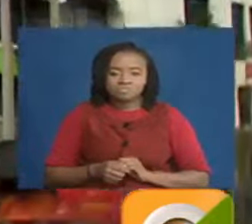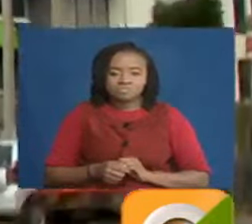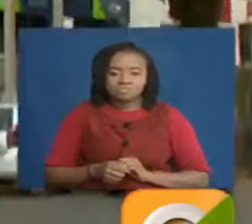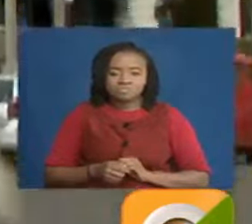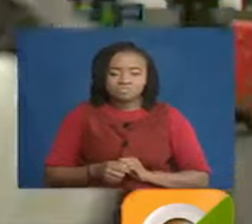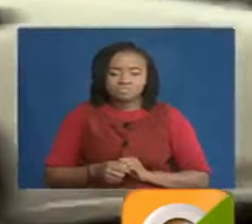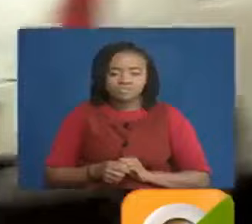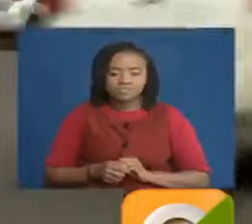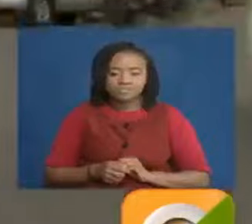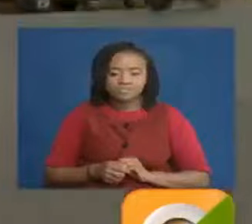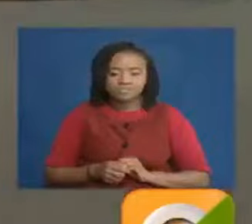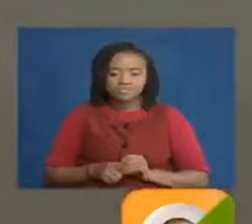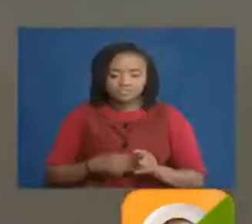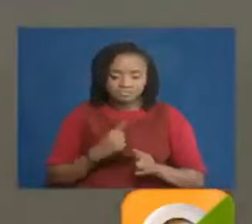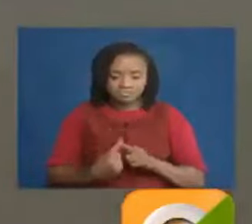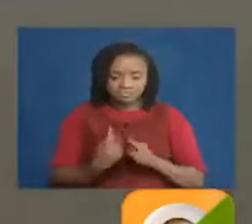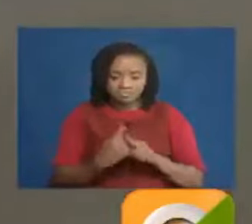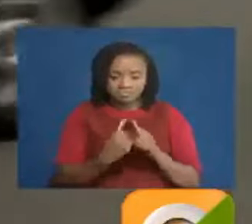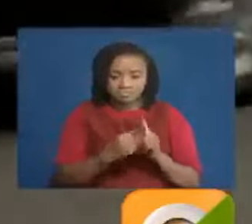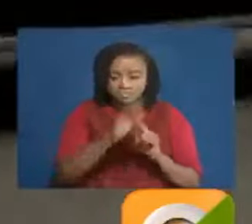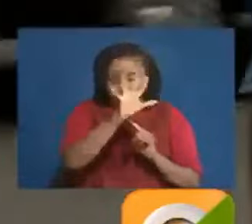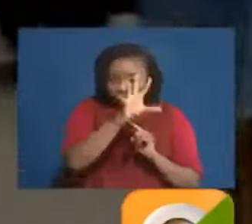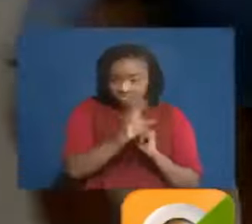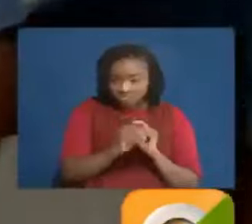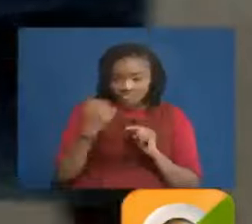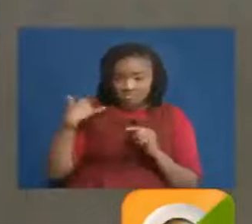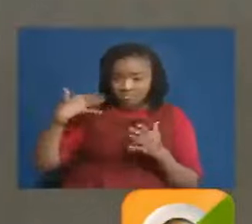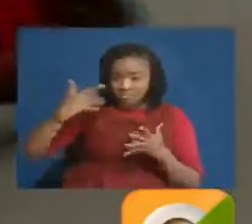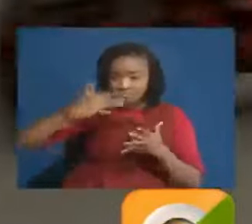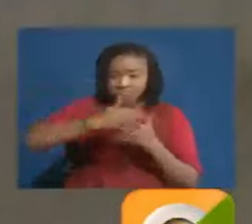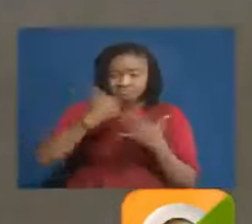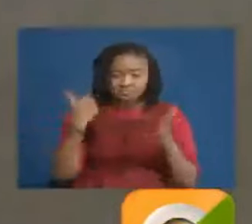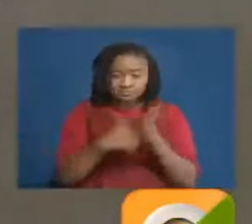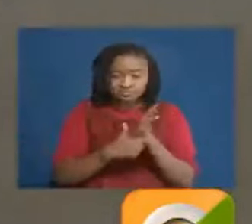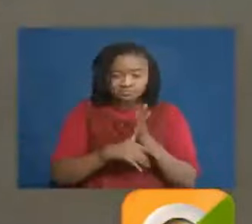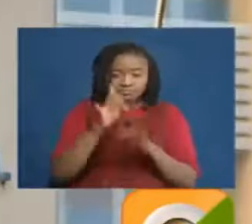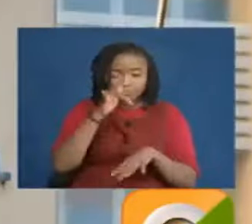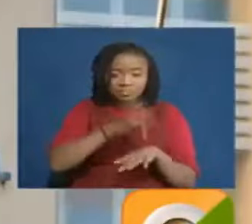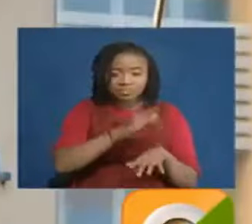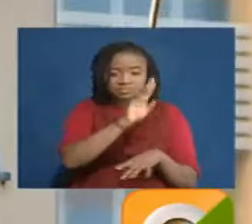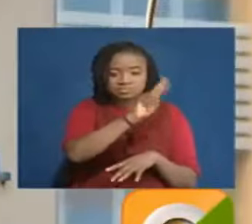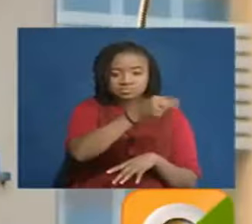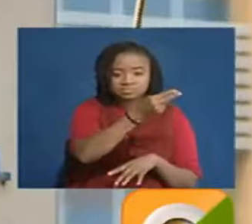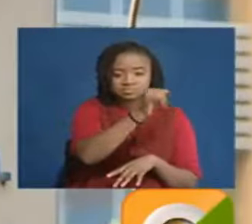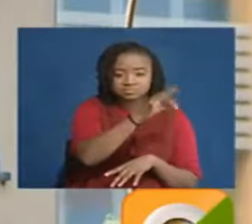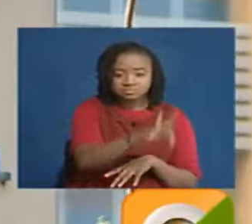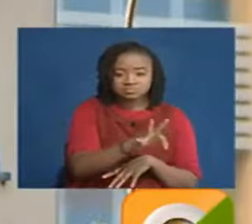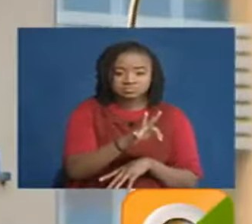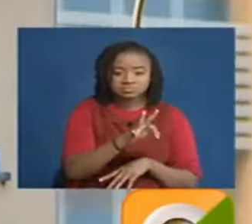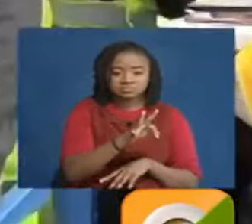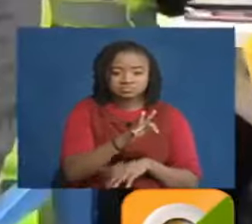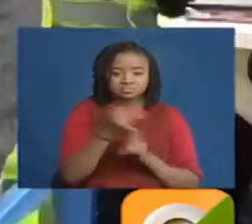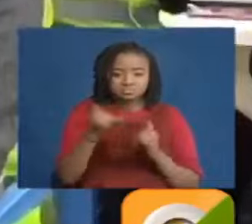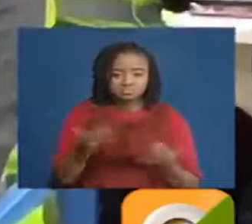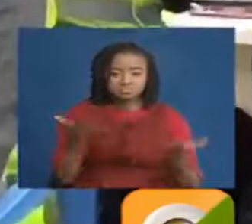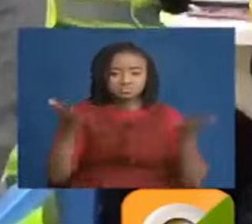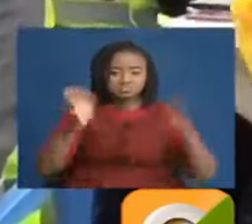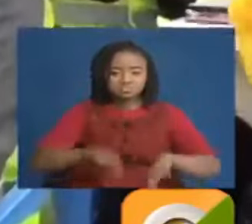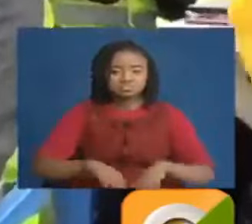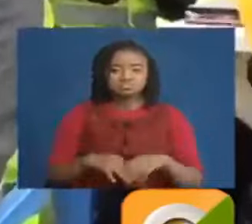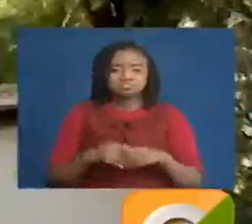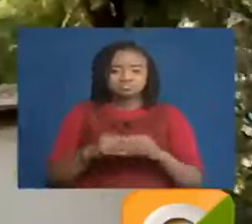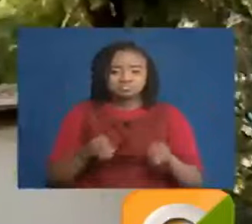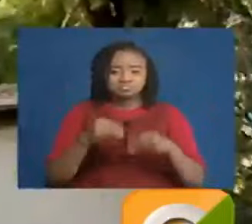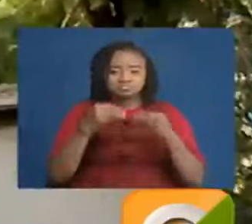58 years of a legacy dotted with graft within the National Health Insurance Fund come to a close, giving way to